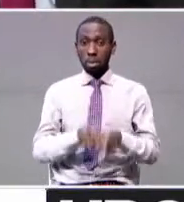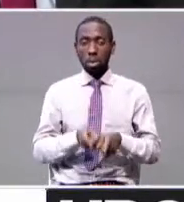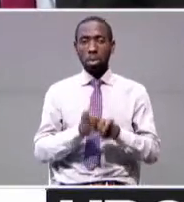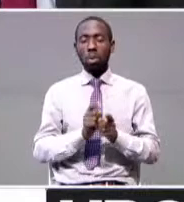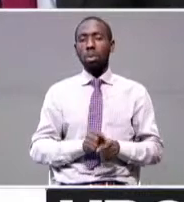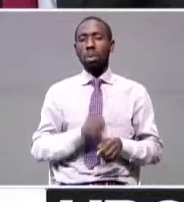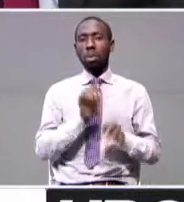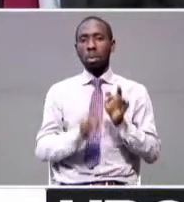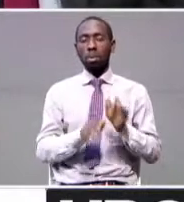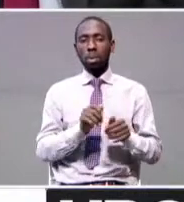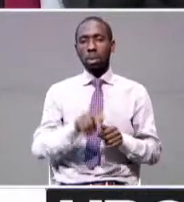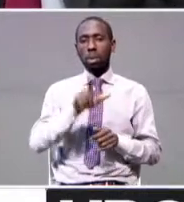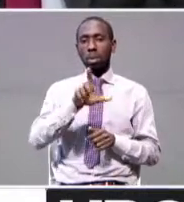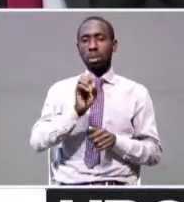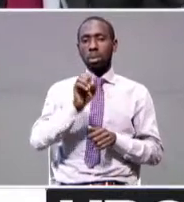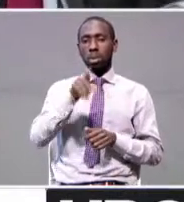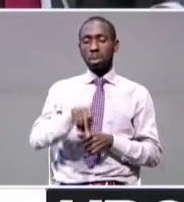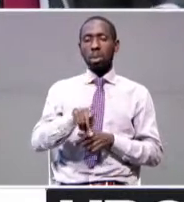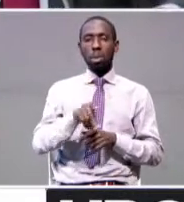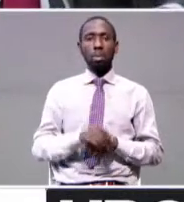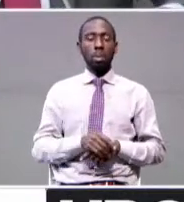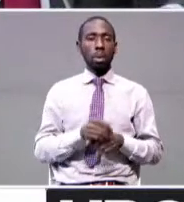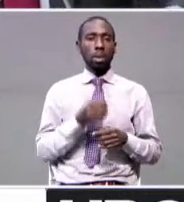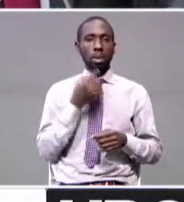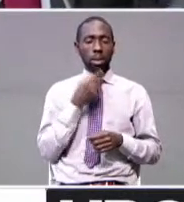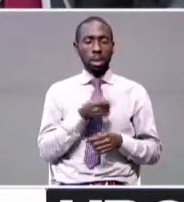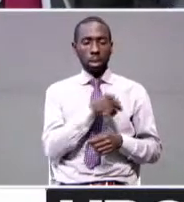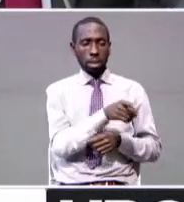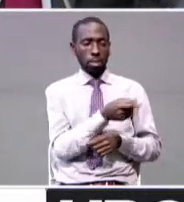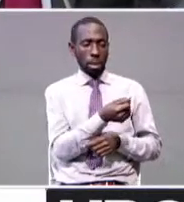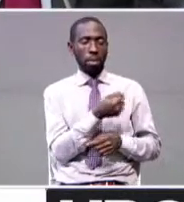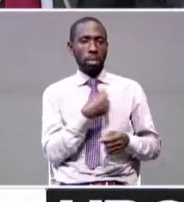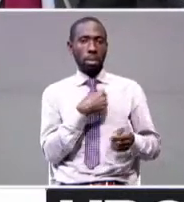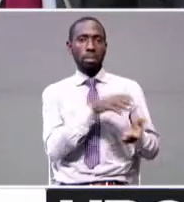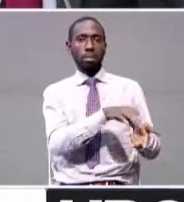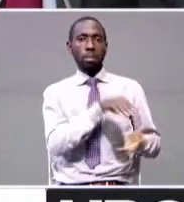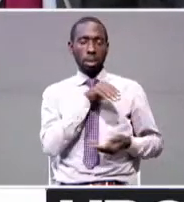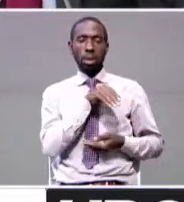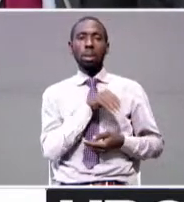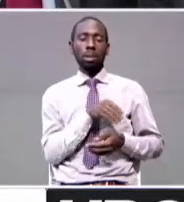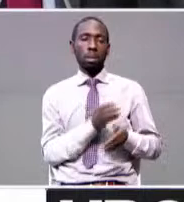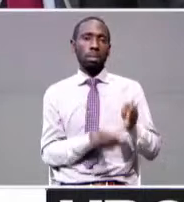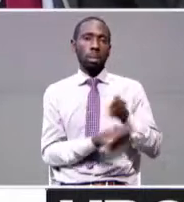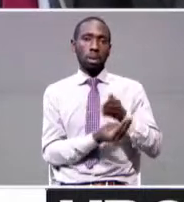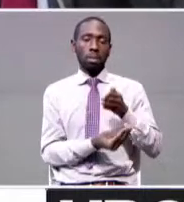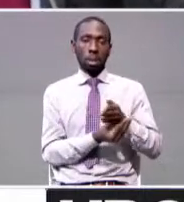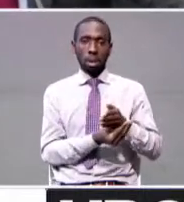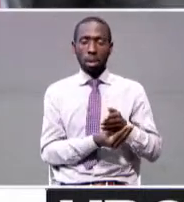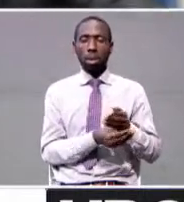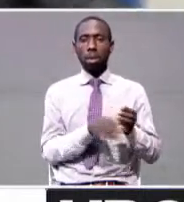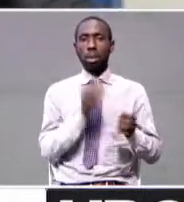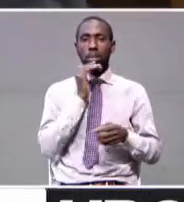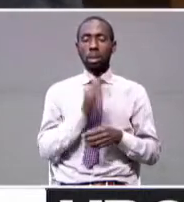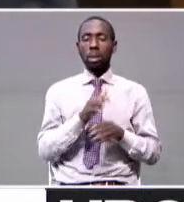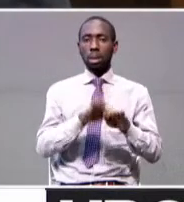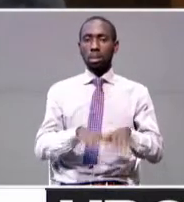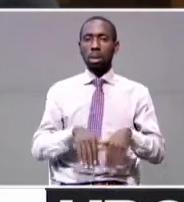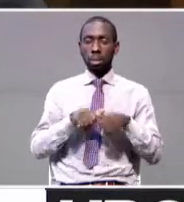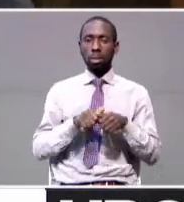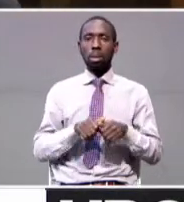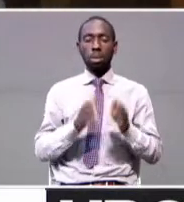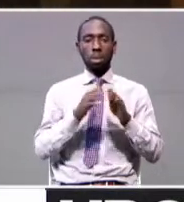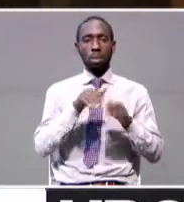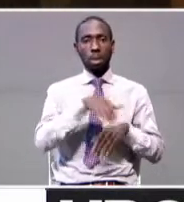oludda oluwabula gavumenti mu Palamenti, ng'alumiriza nti ensimbi ezo yali nguzi yali emuweereddwa Sipiika wa Palamenti mu maka